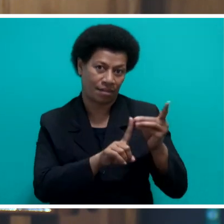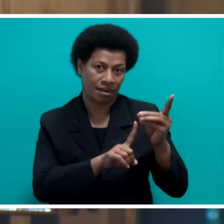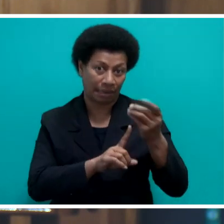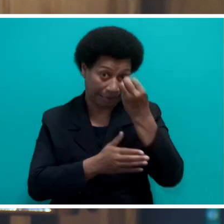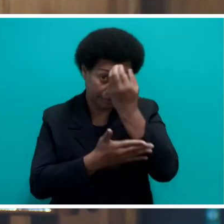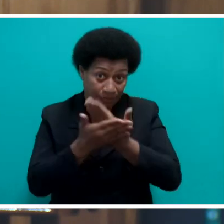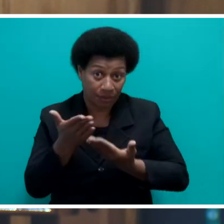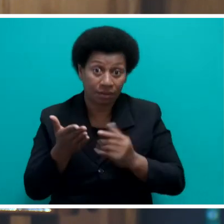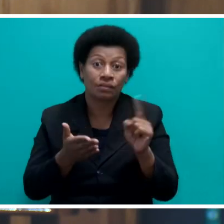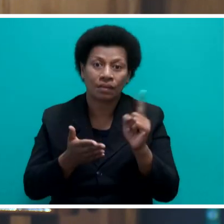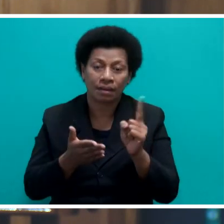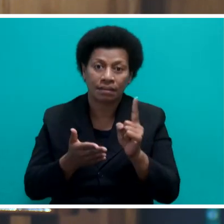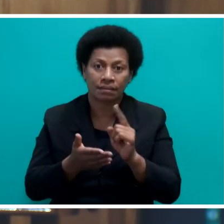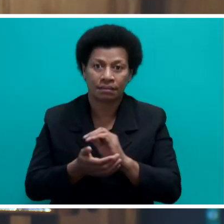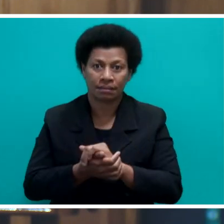subfields